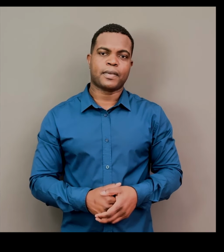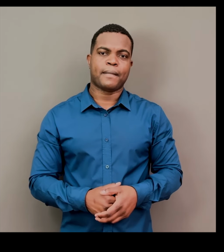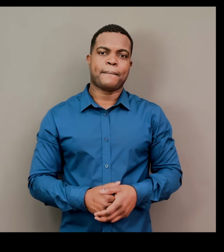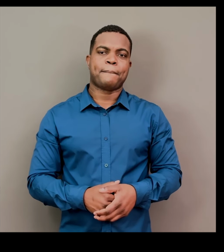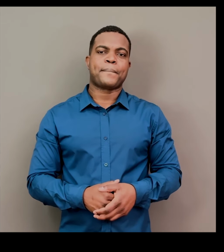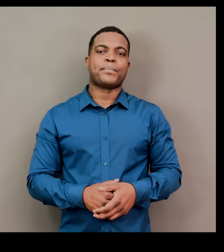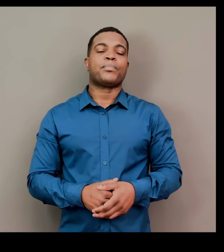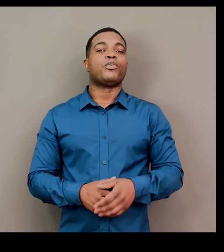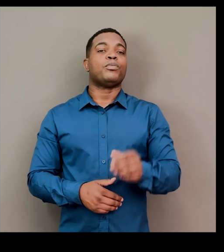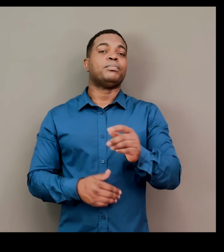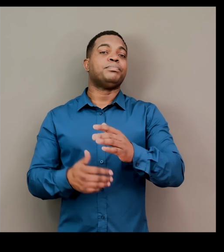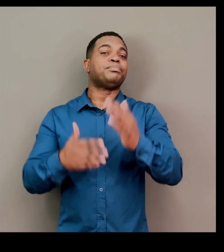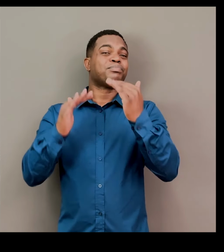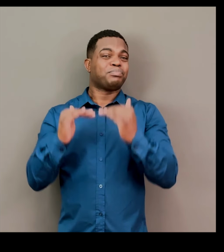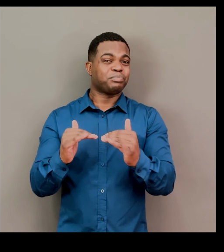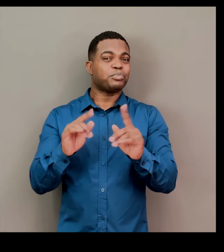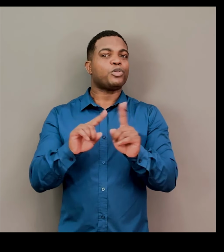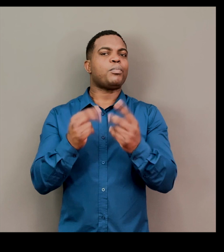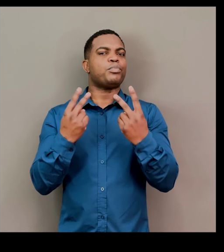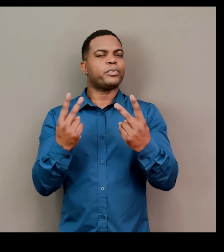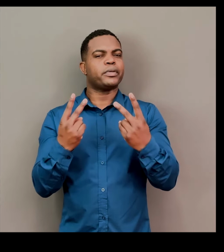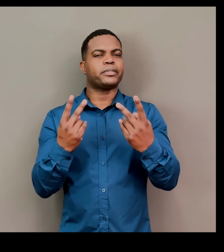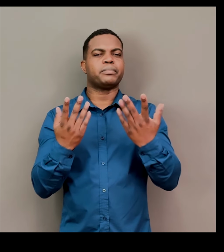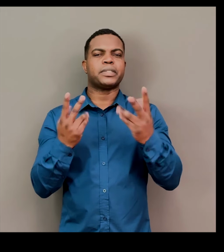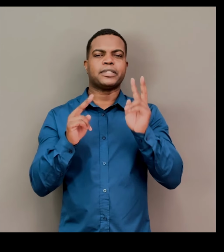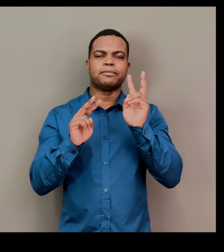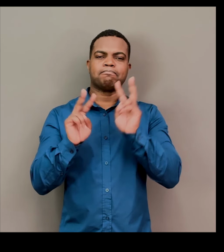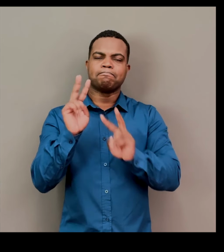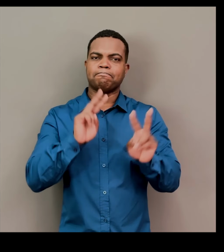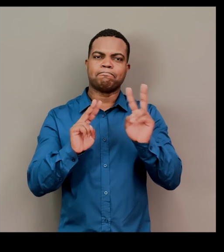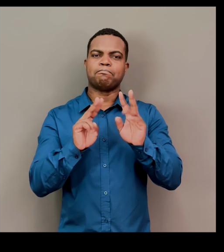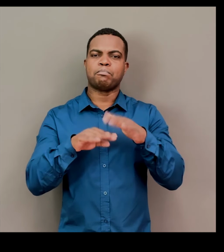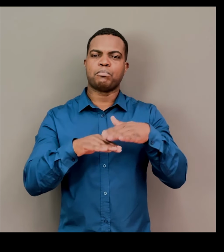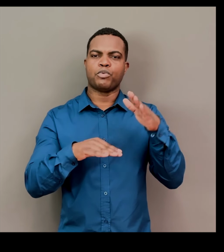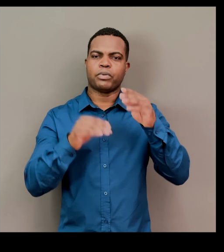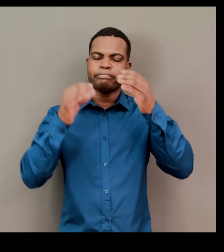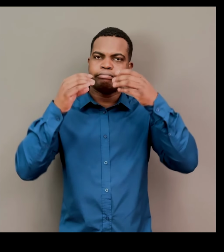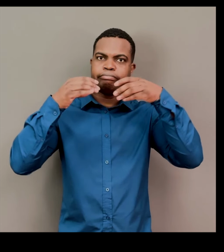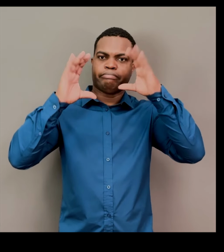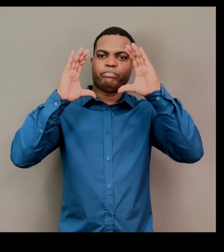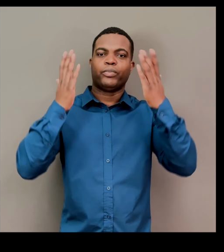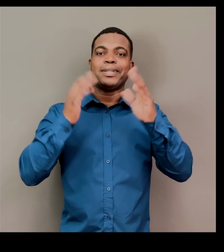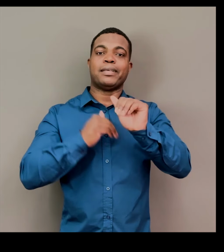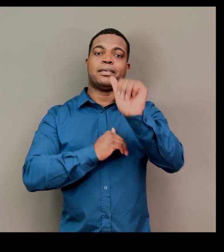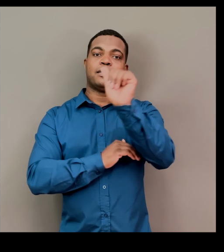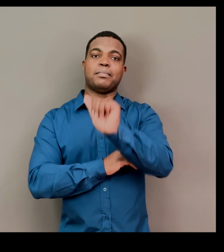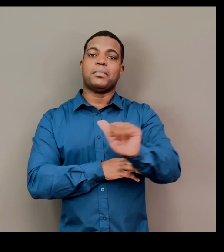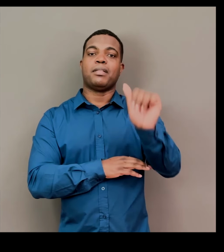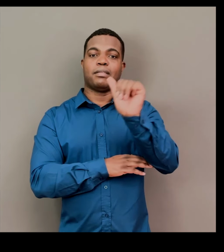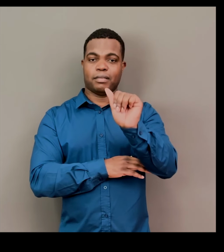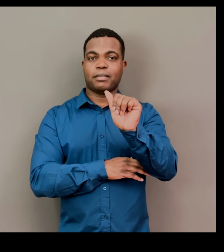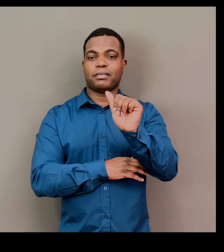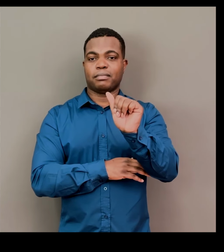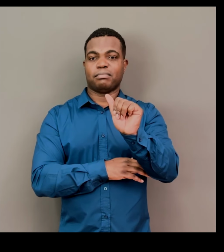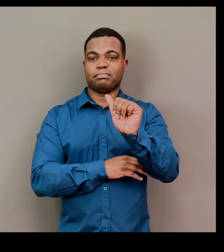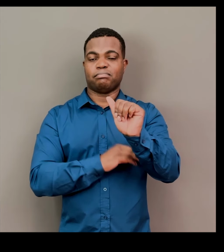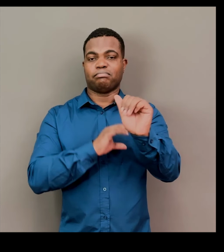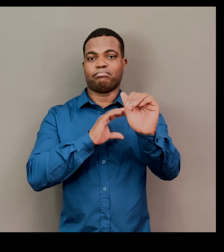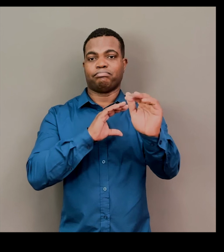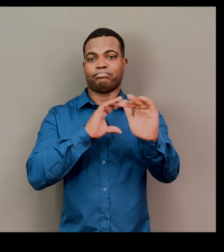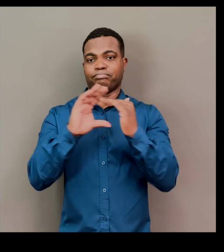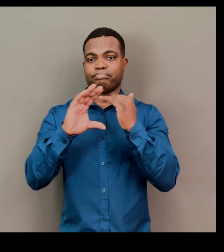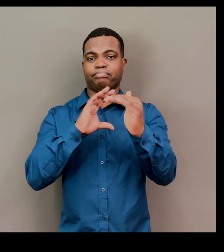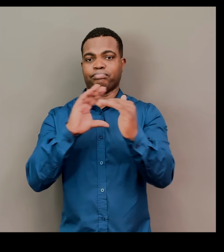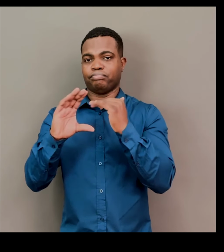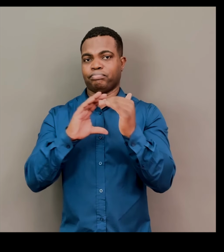Another point is to pay close attention to security alert emails. So email can be one of the best safeguards for your social